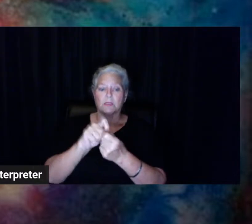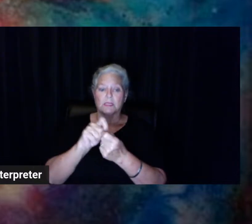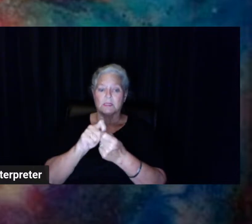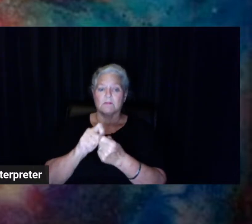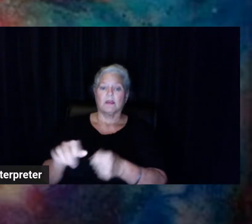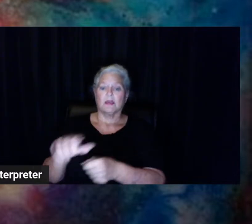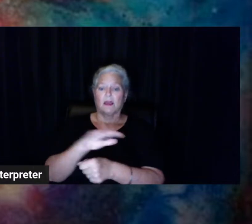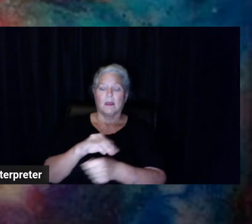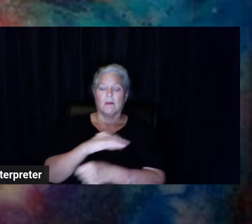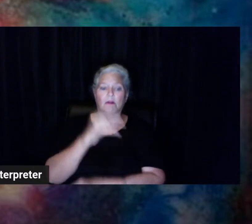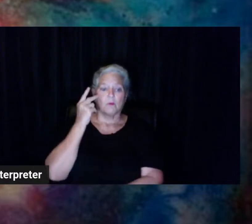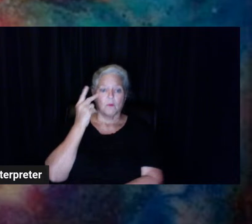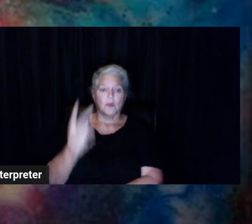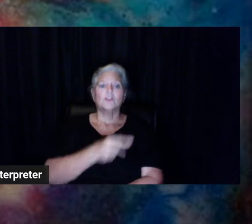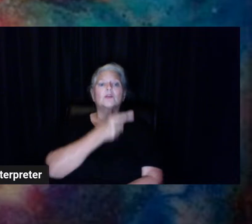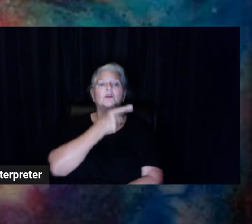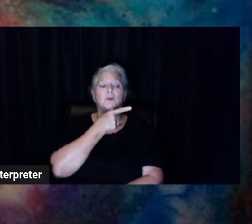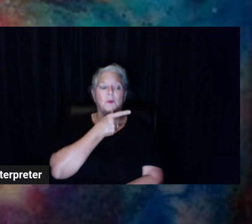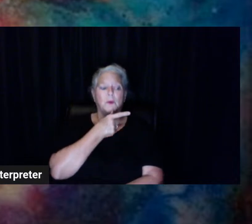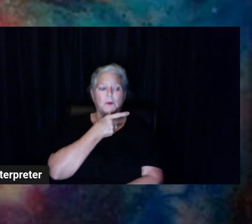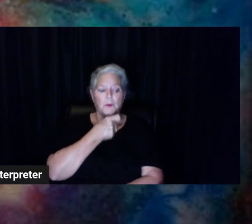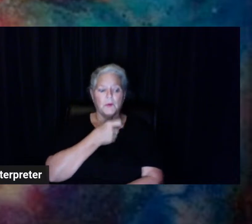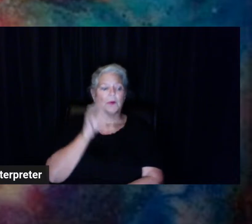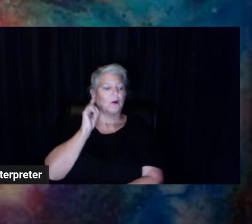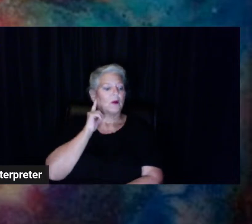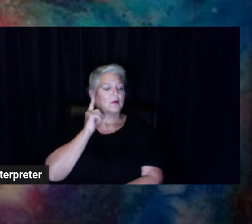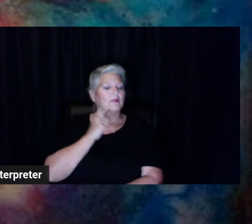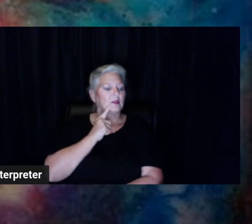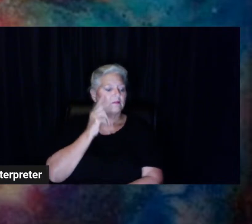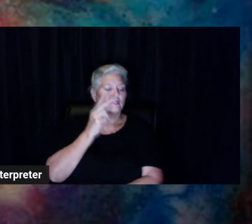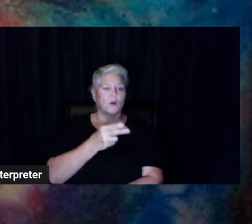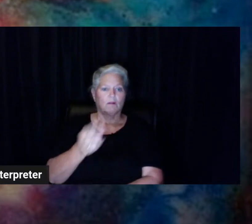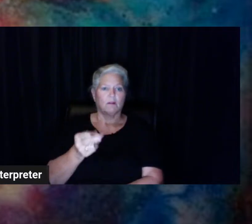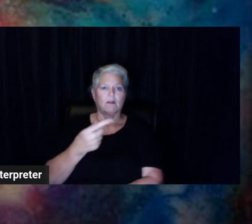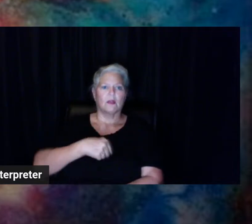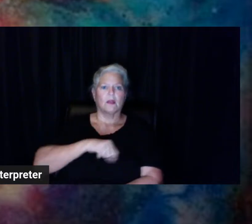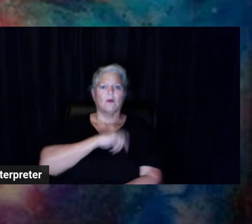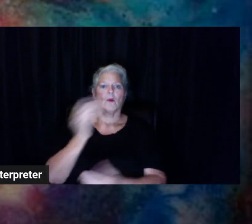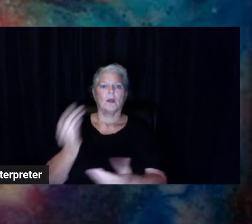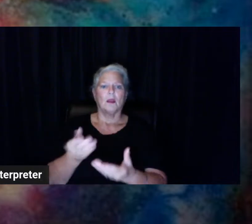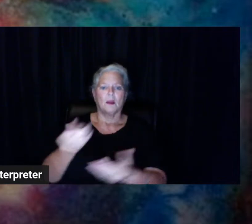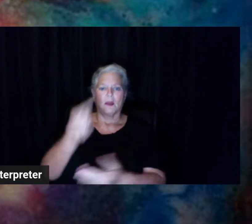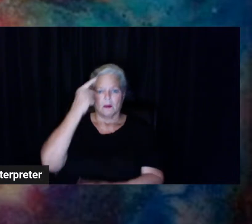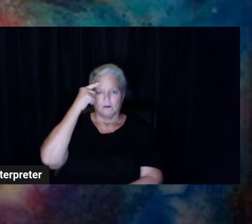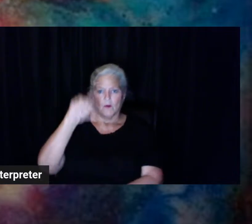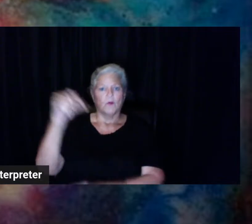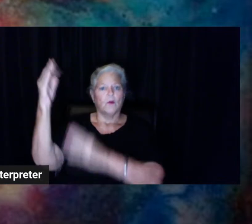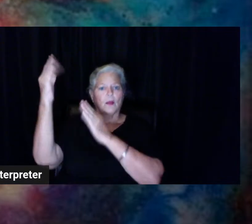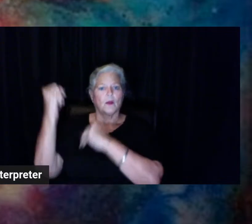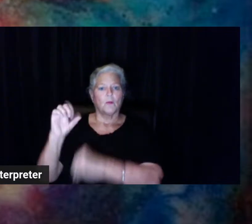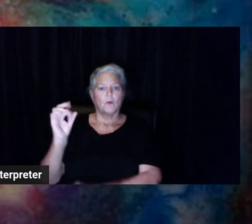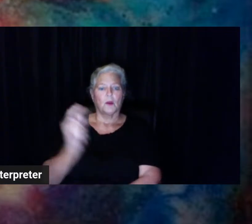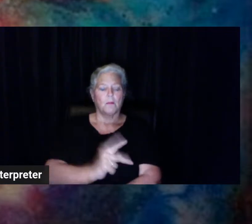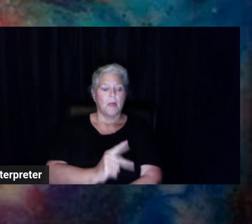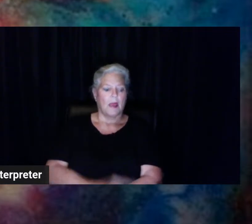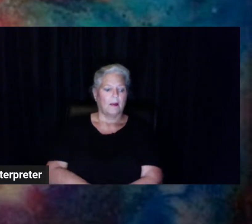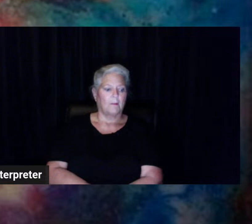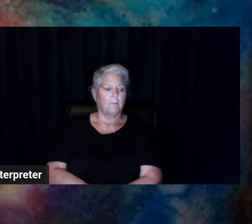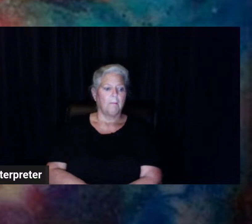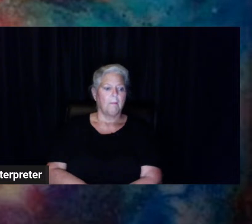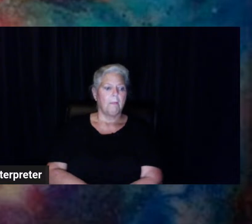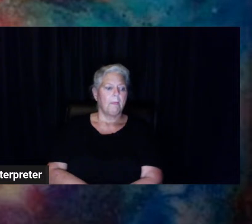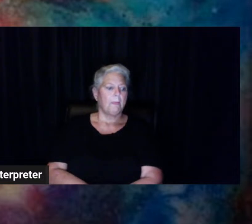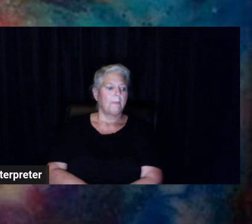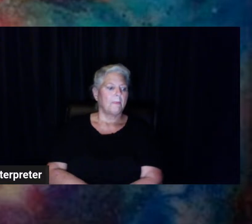of hearing. I want to say thank you for joining. We're here for you, and I hope you come back. Anyway, I just asked my